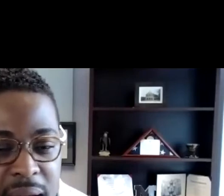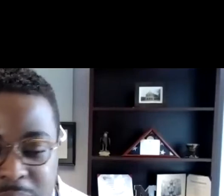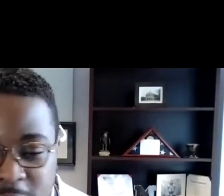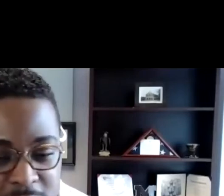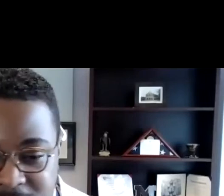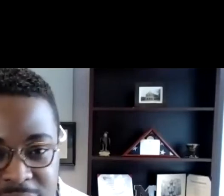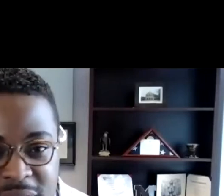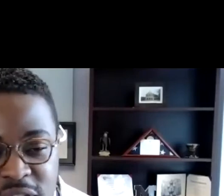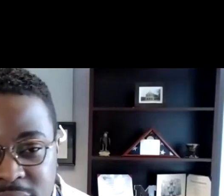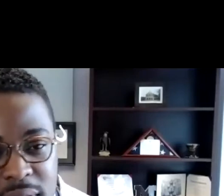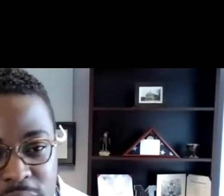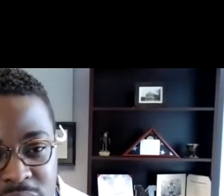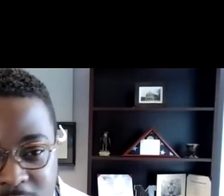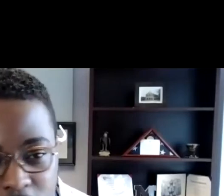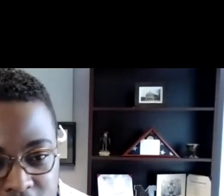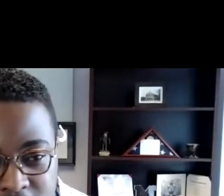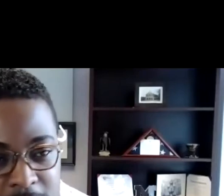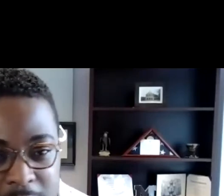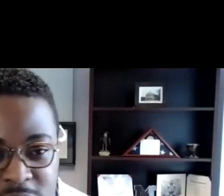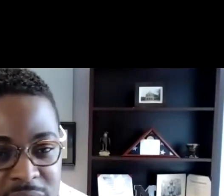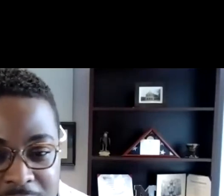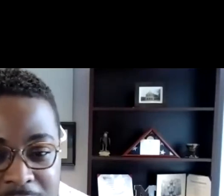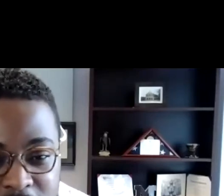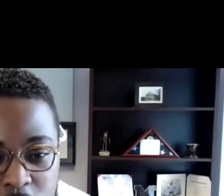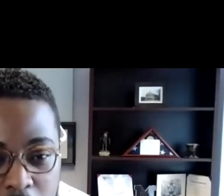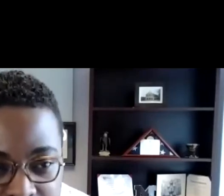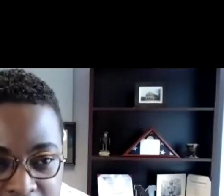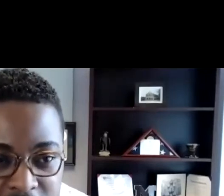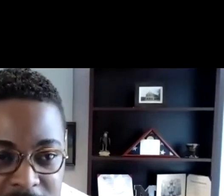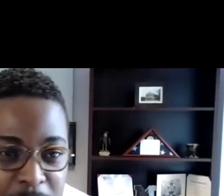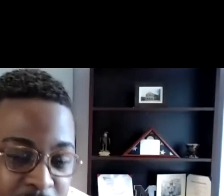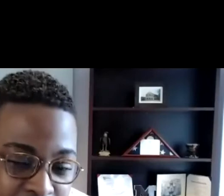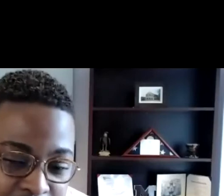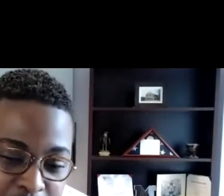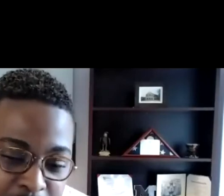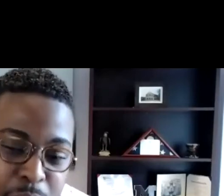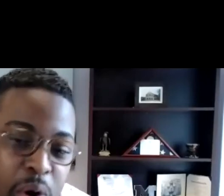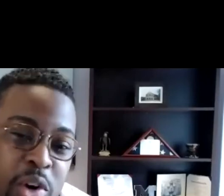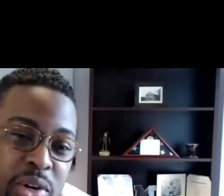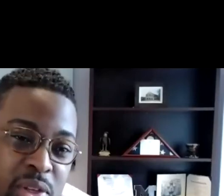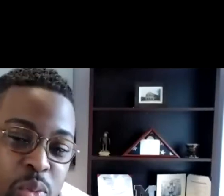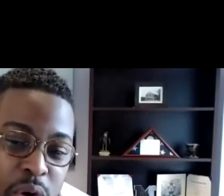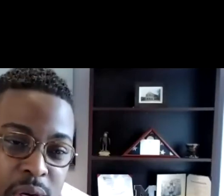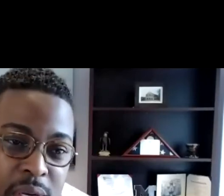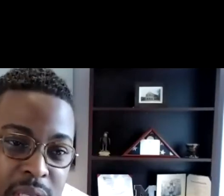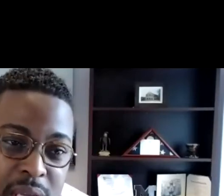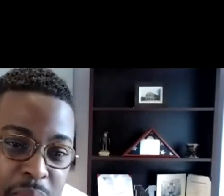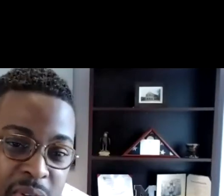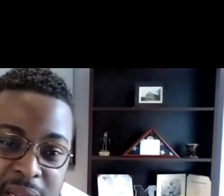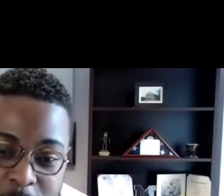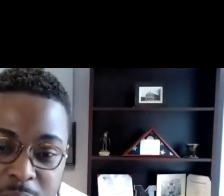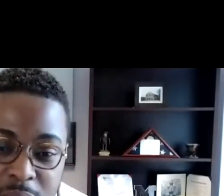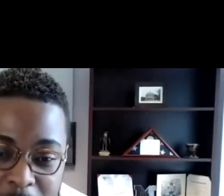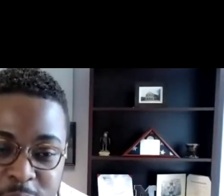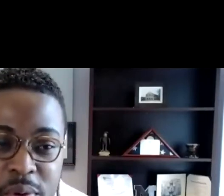because I am merely, as I said, just another stakeholder. I'm just an N of one that is attempting to then be a partner in this work to then